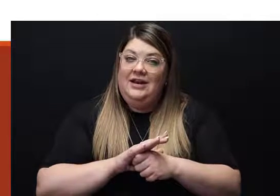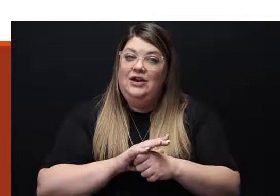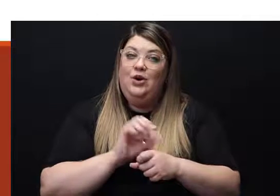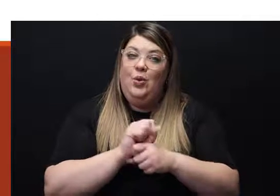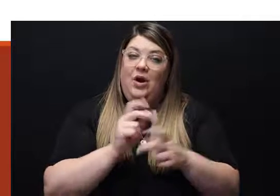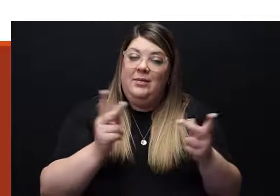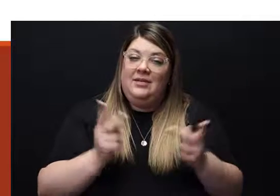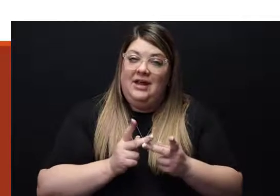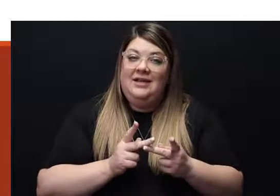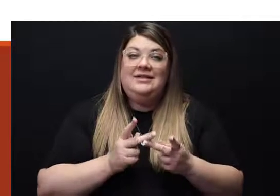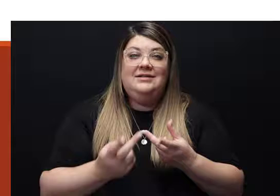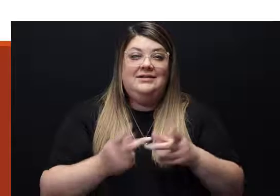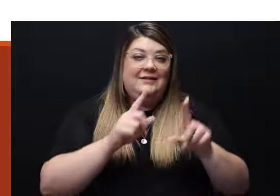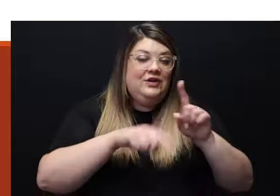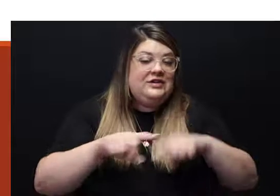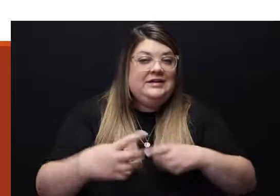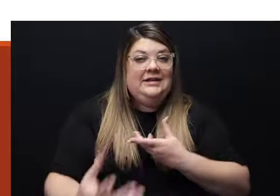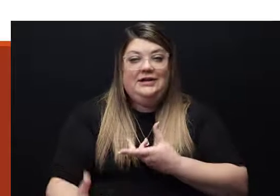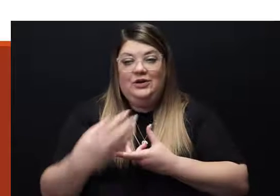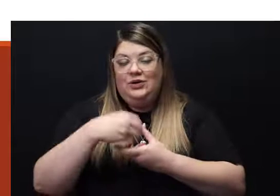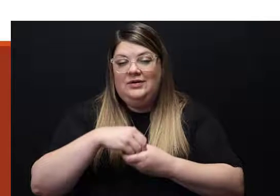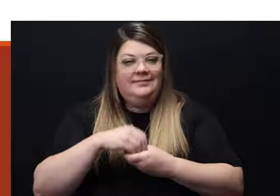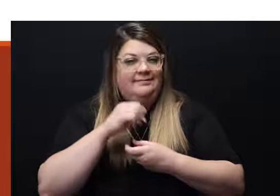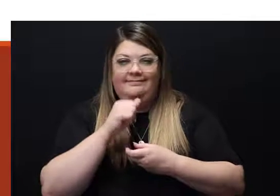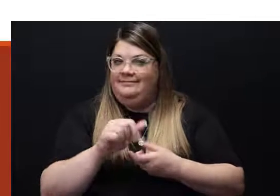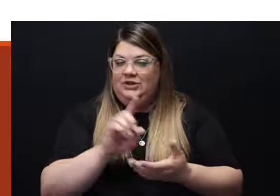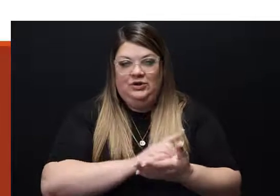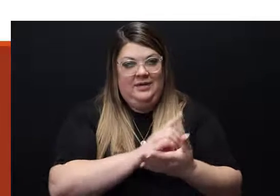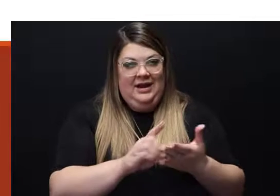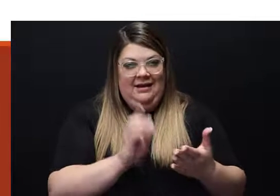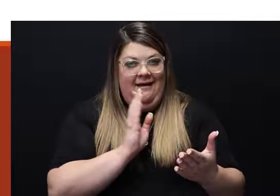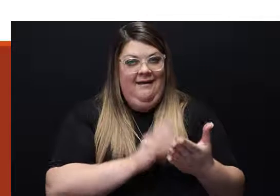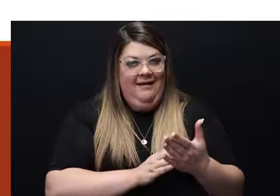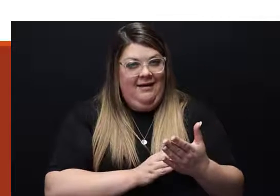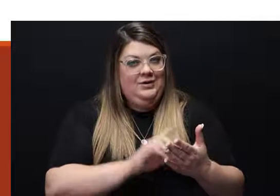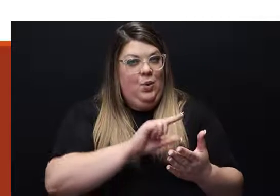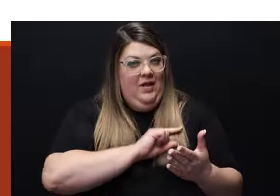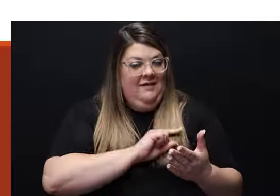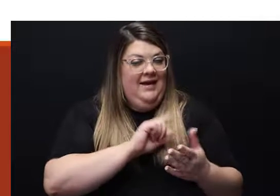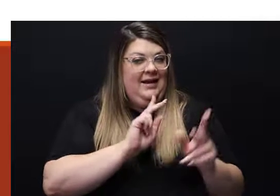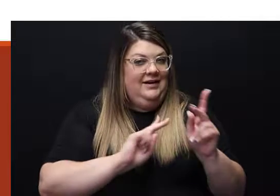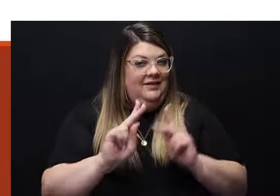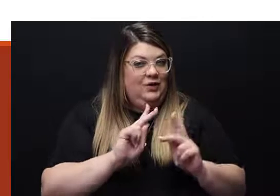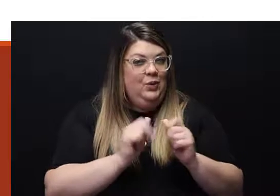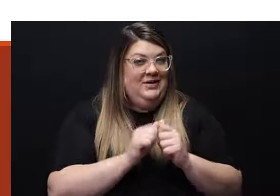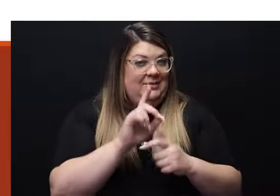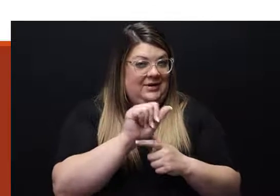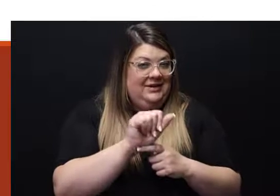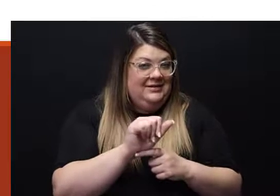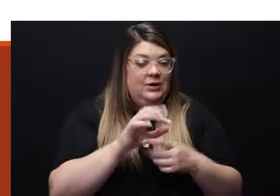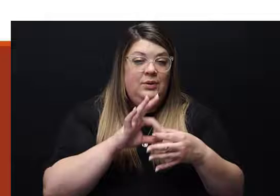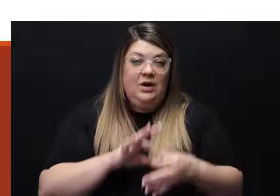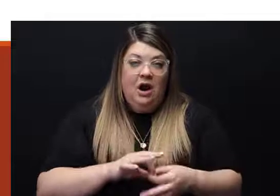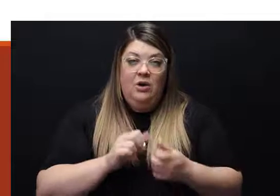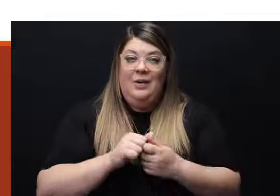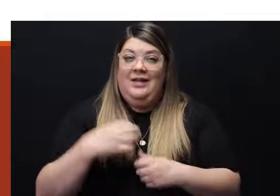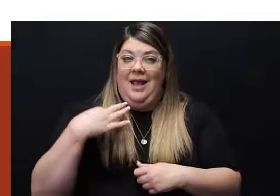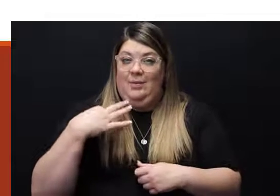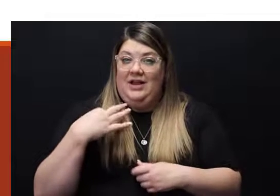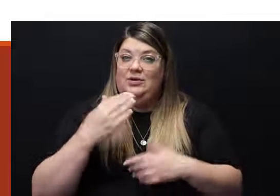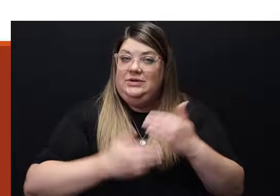and inclusion and shall not discriminate against qualified individuals with disabilities in regard to application